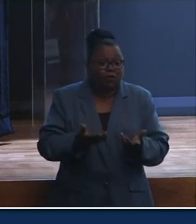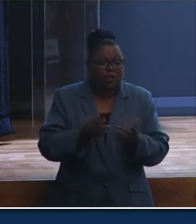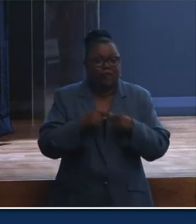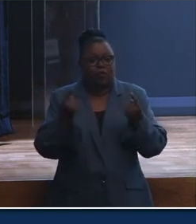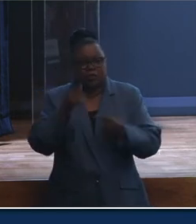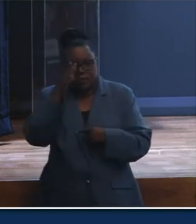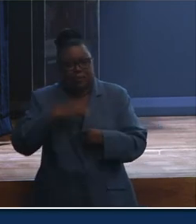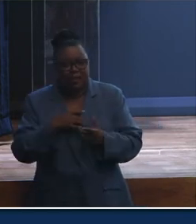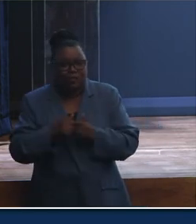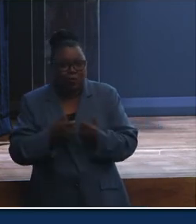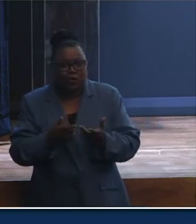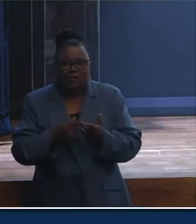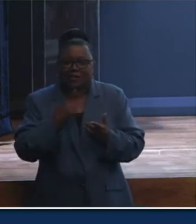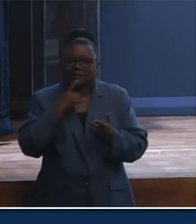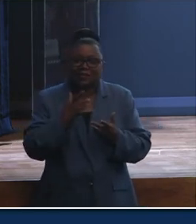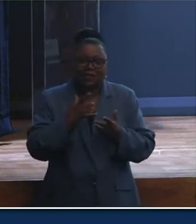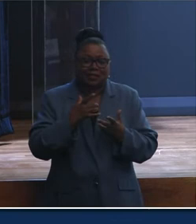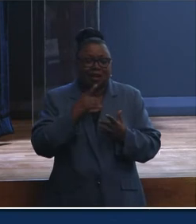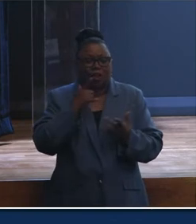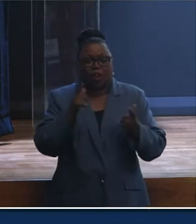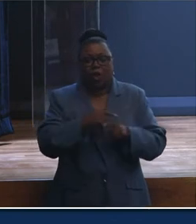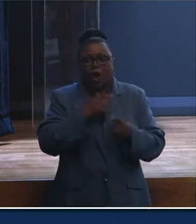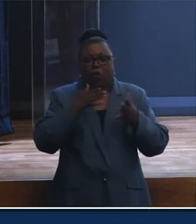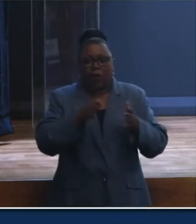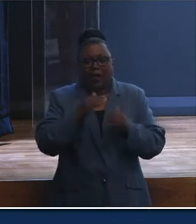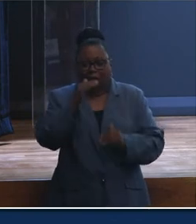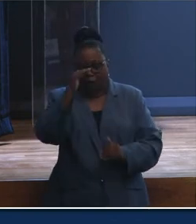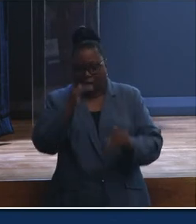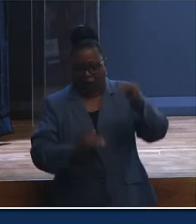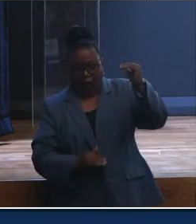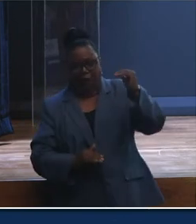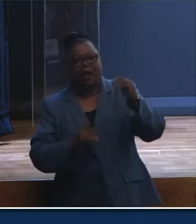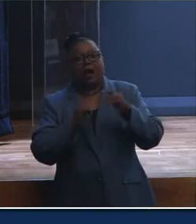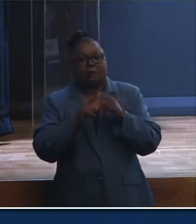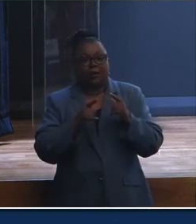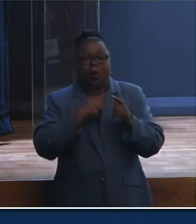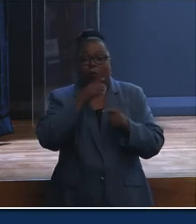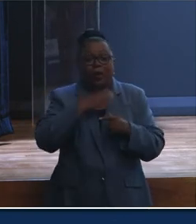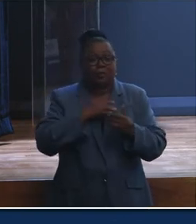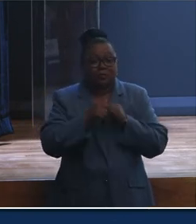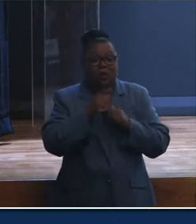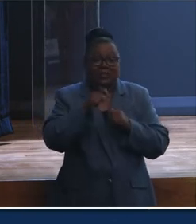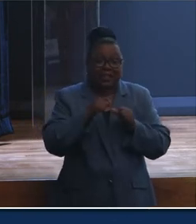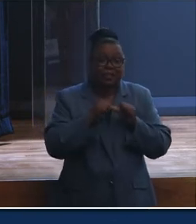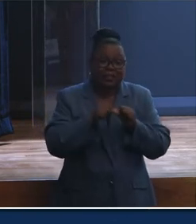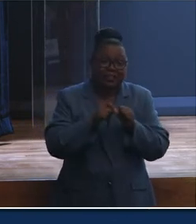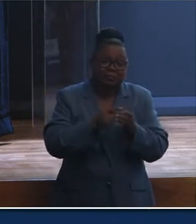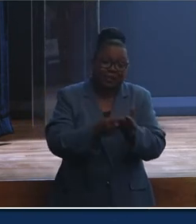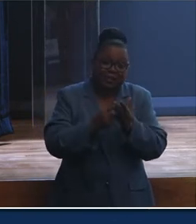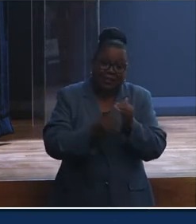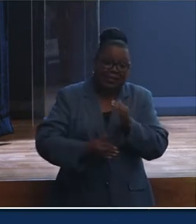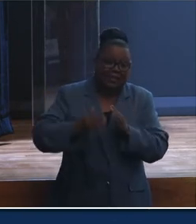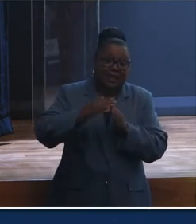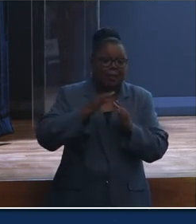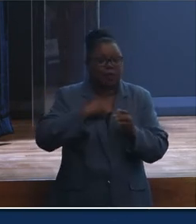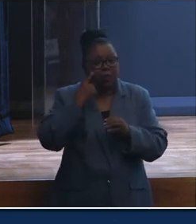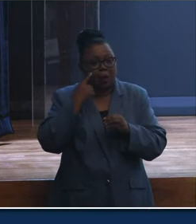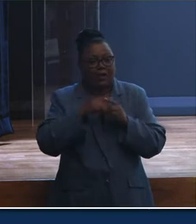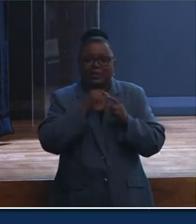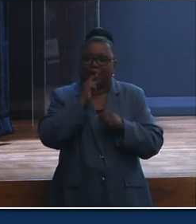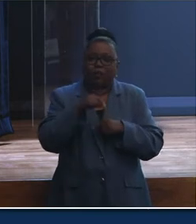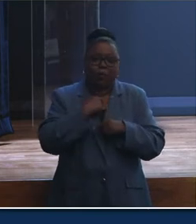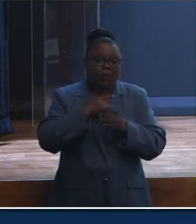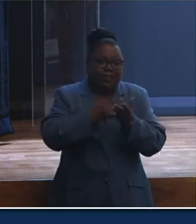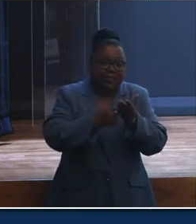versus men's sports? There's such a long way to go, but you know, women's sports need to continue to be top of mind when it comes to not